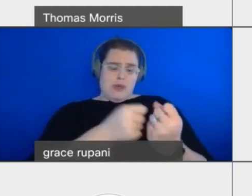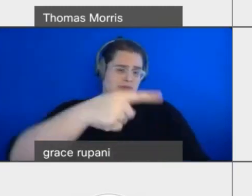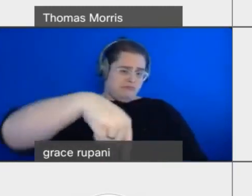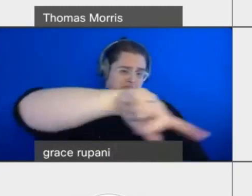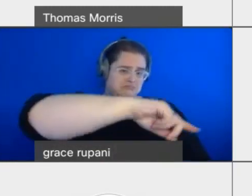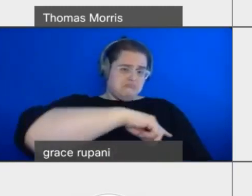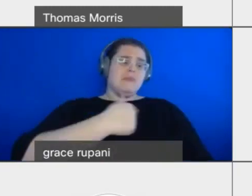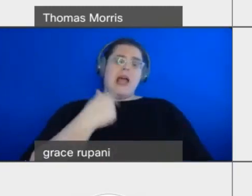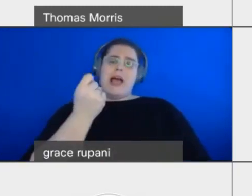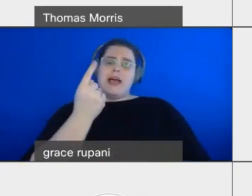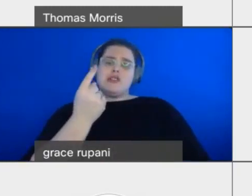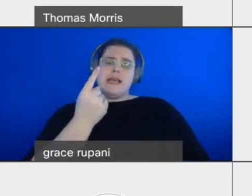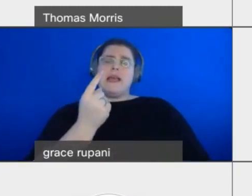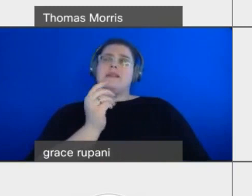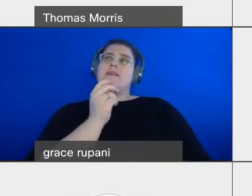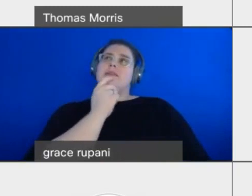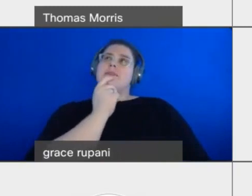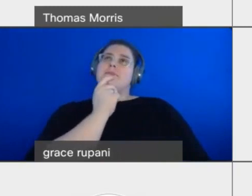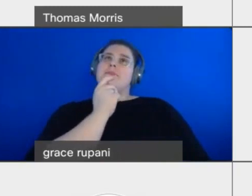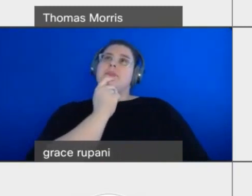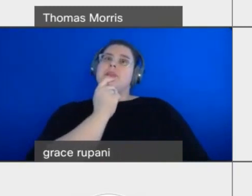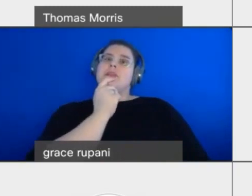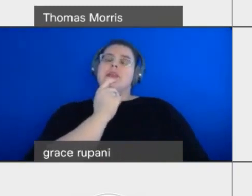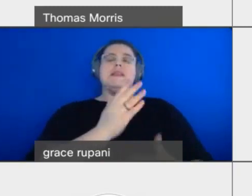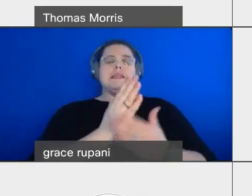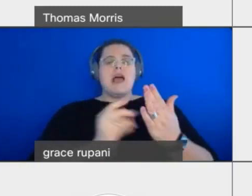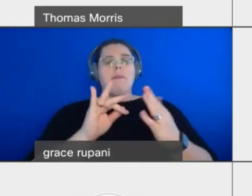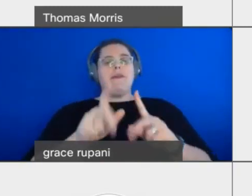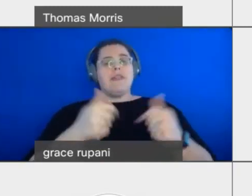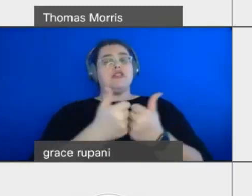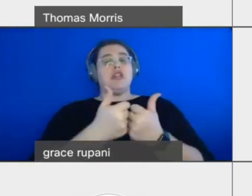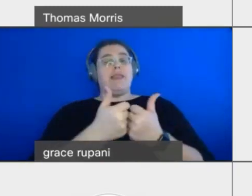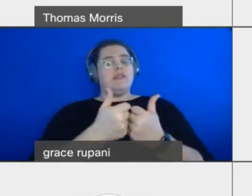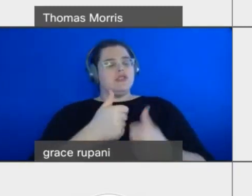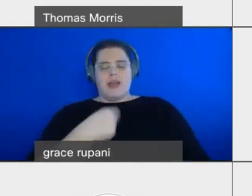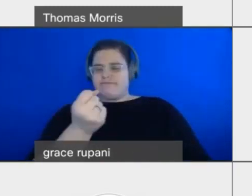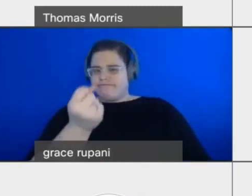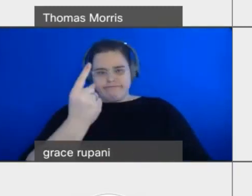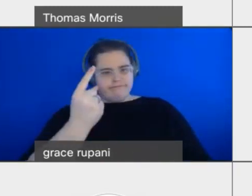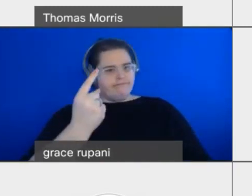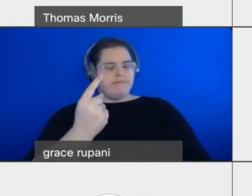understand some of the challenge there because of the rents in the